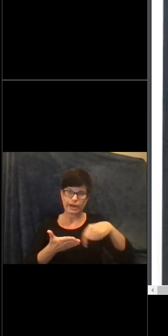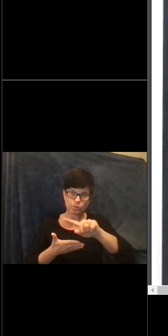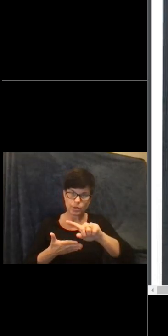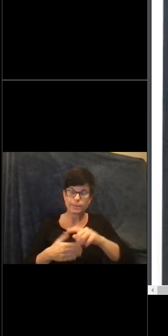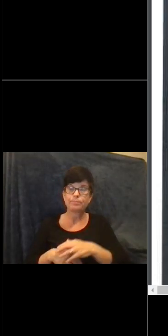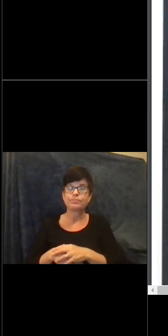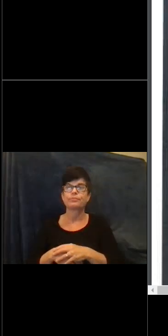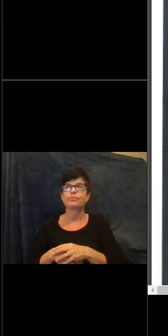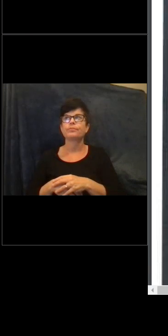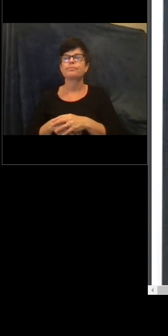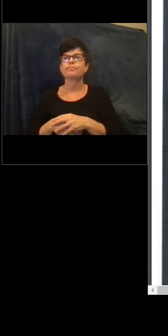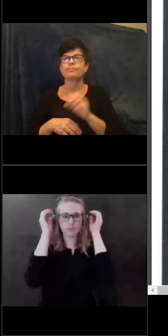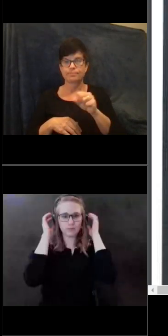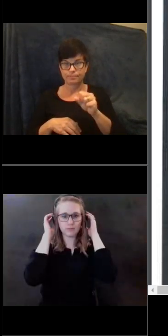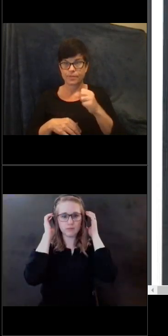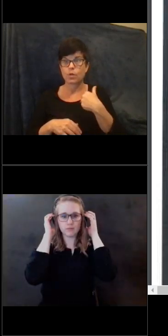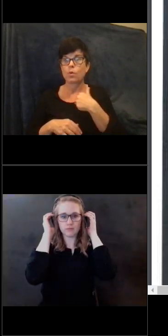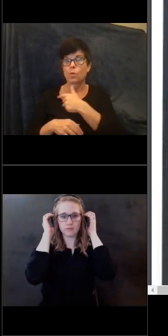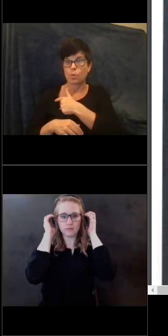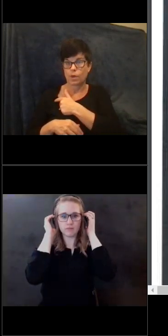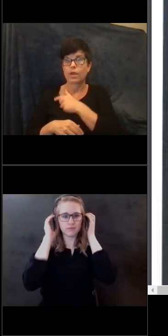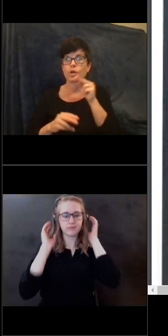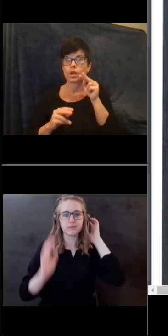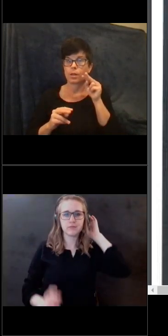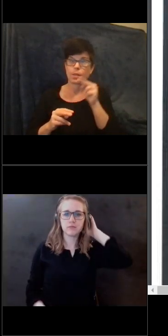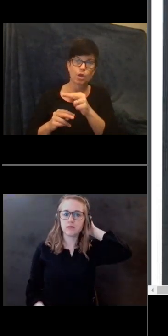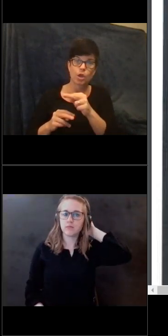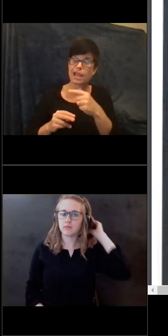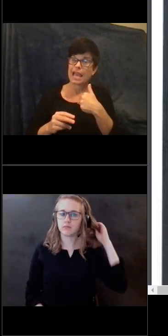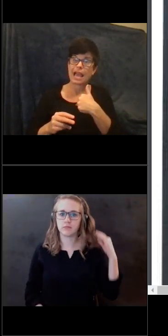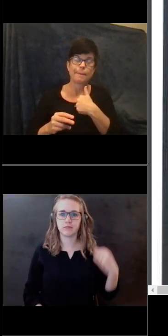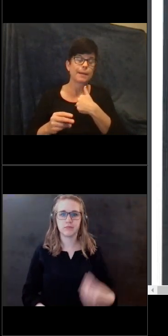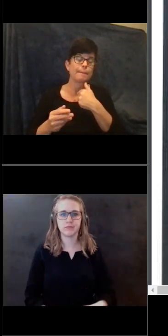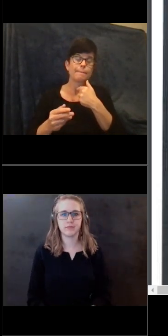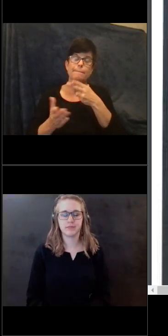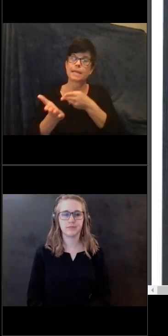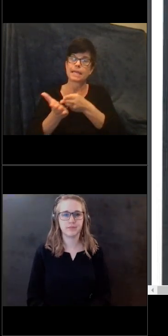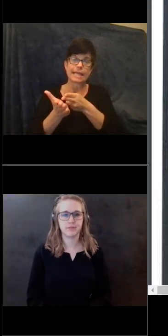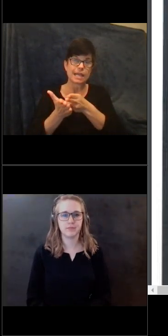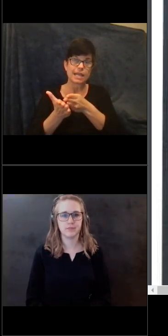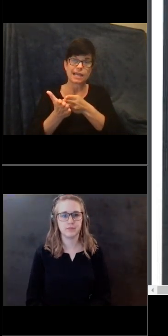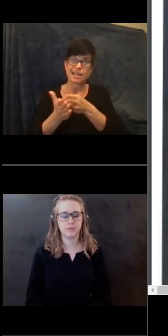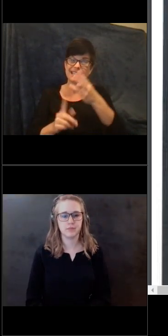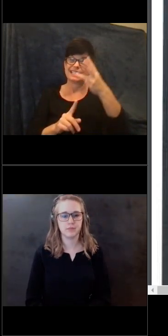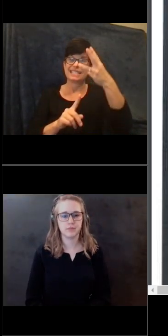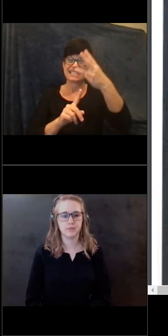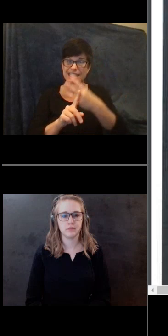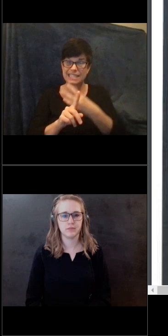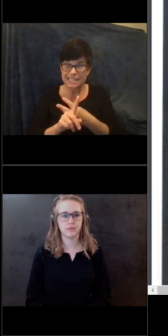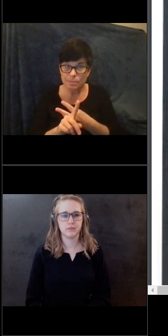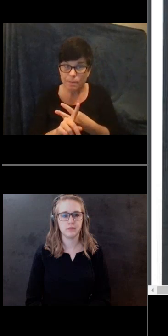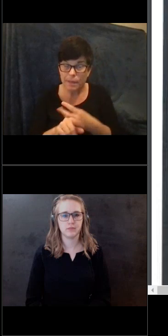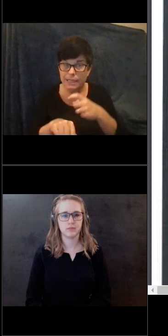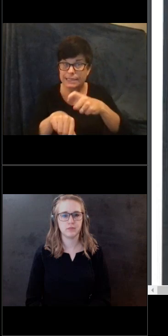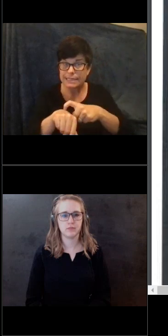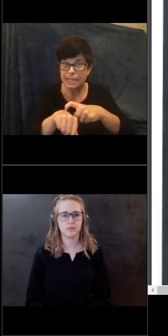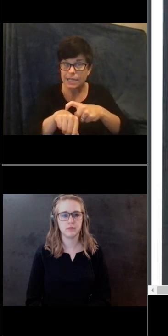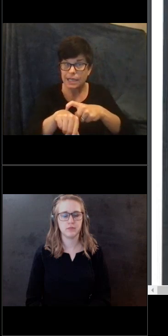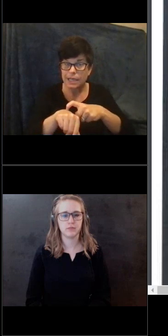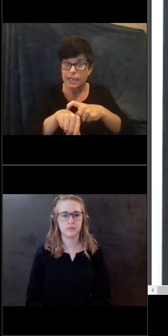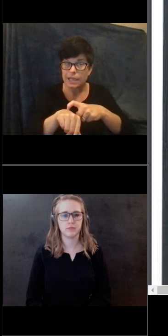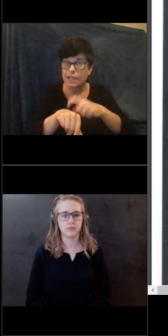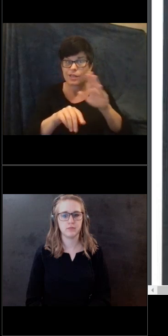happen. You know, I'm going to be perfectly frank, and I said this before, in 6 months' time, all that we're